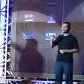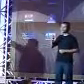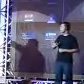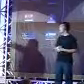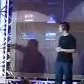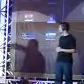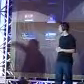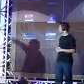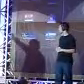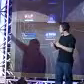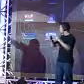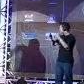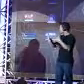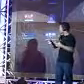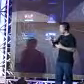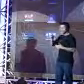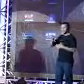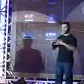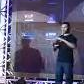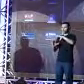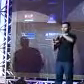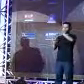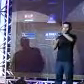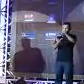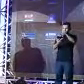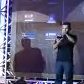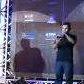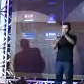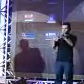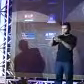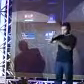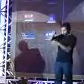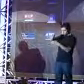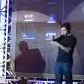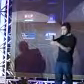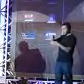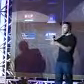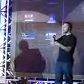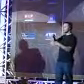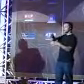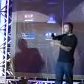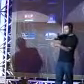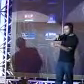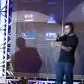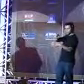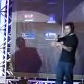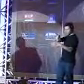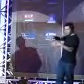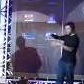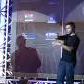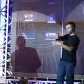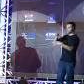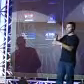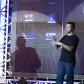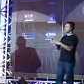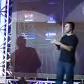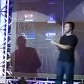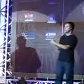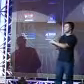And around the global core are the international agencies like the World Bank,